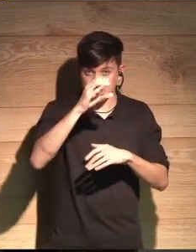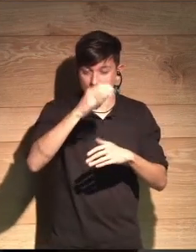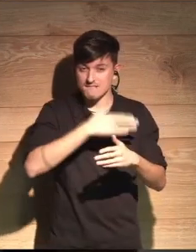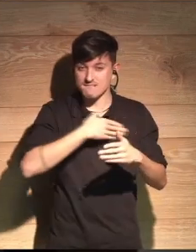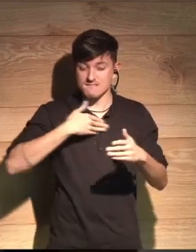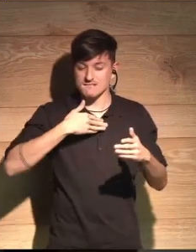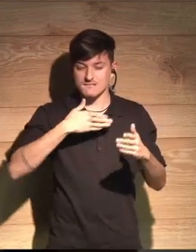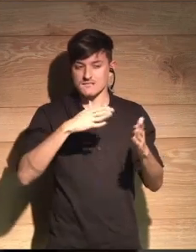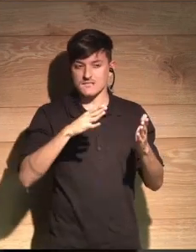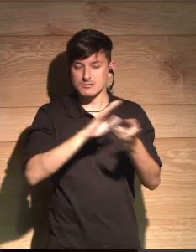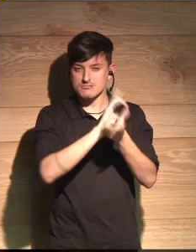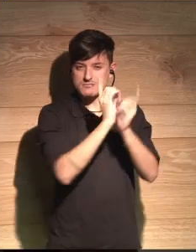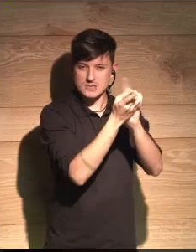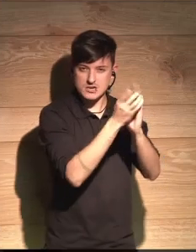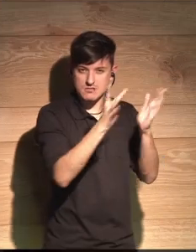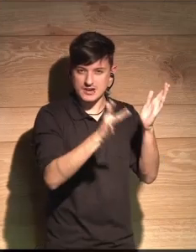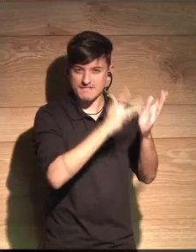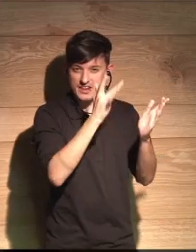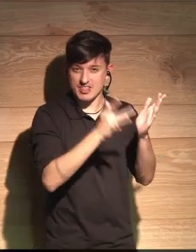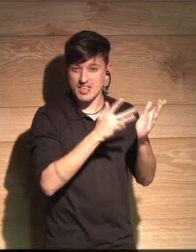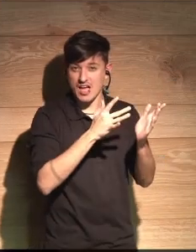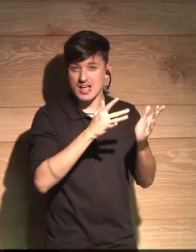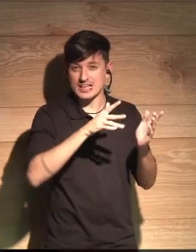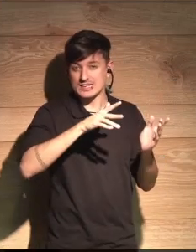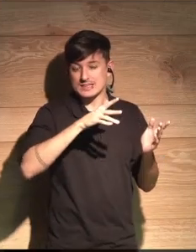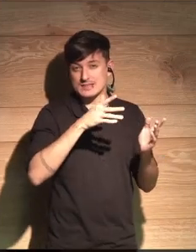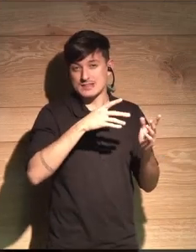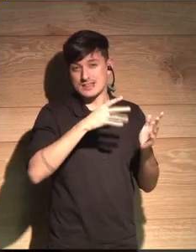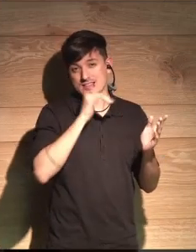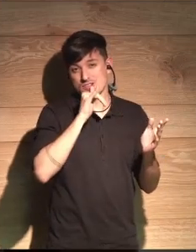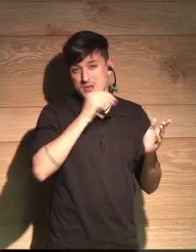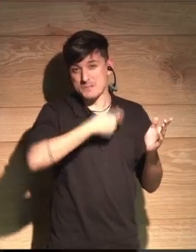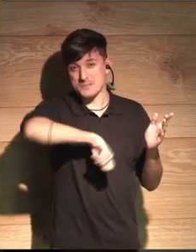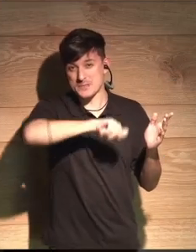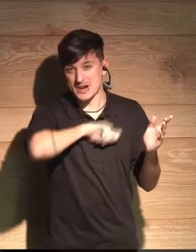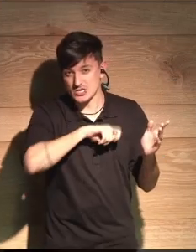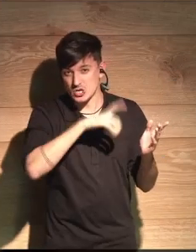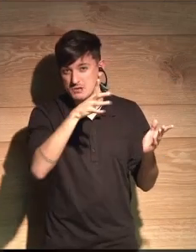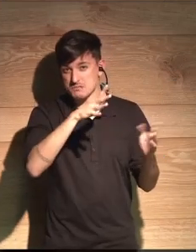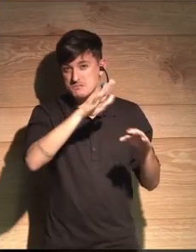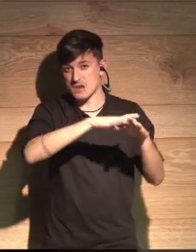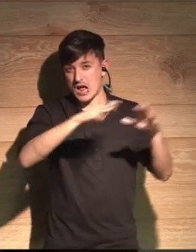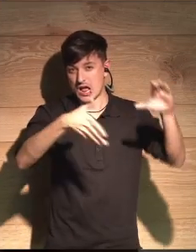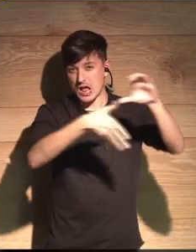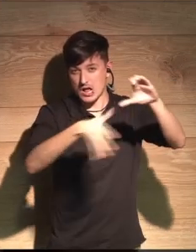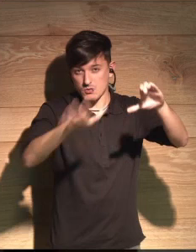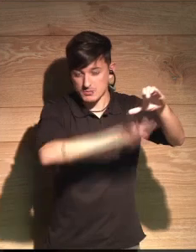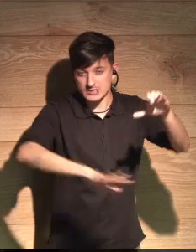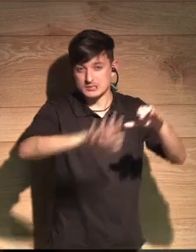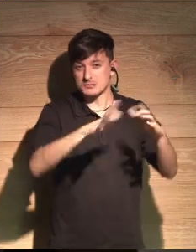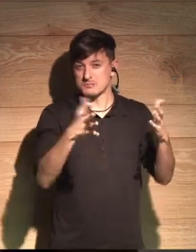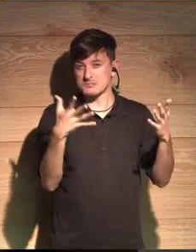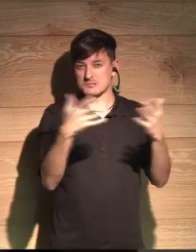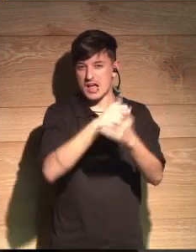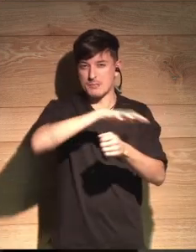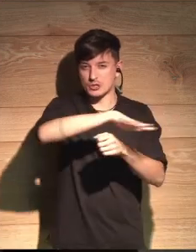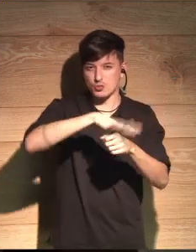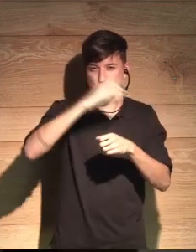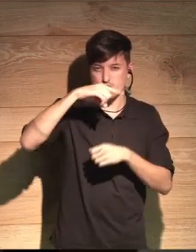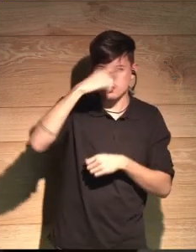of innovation and technology advances wants to also focus on Latin America,